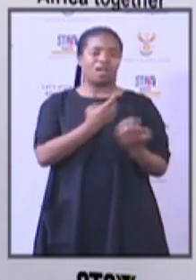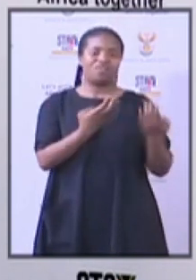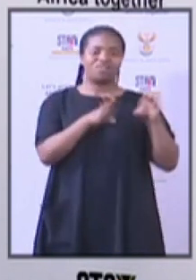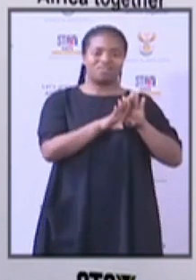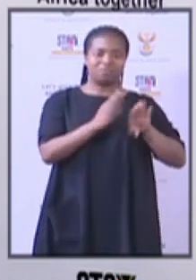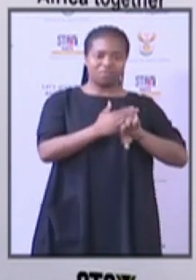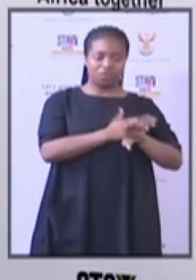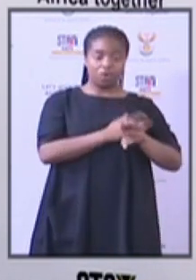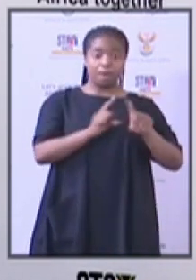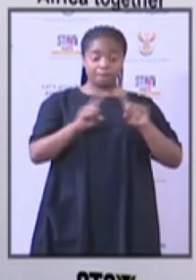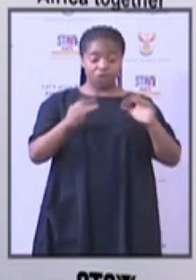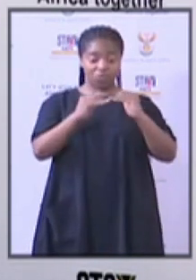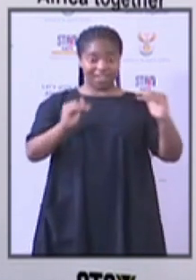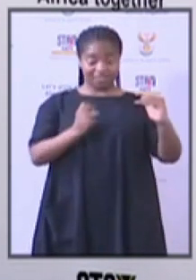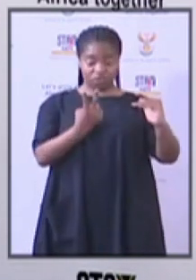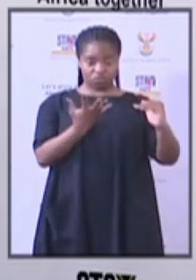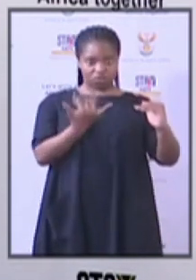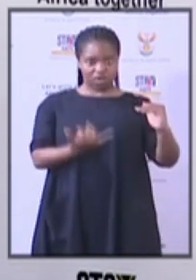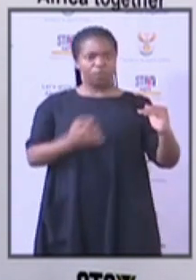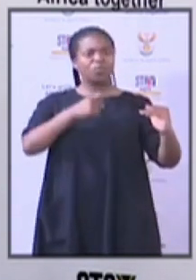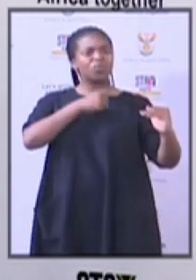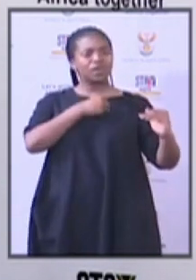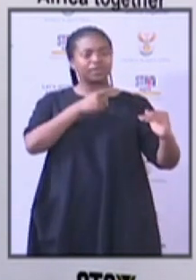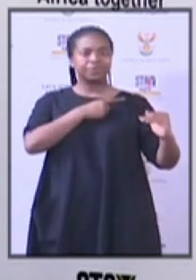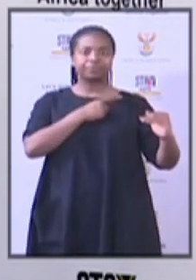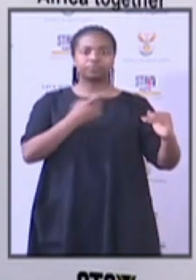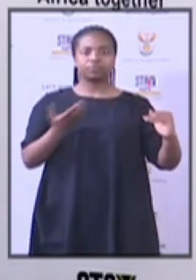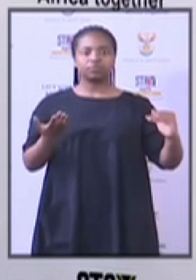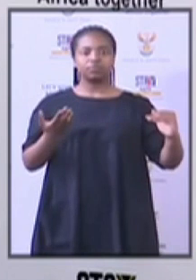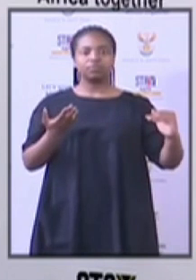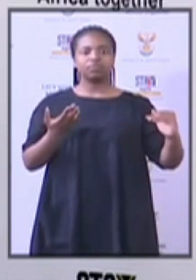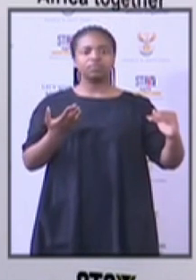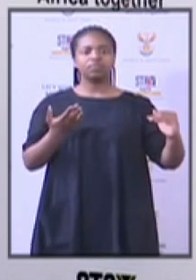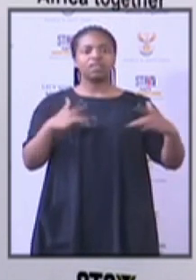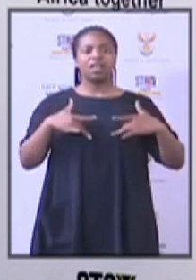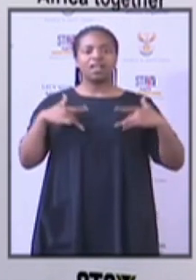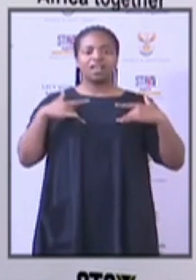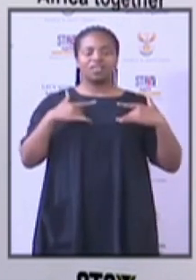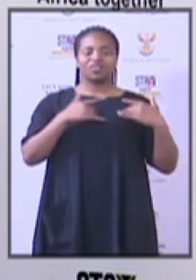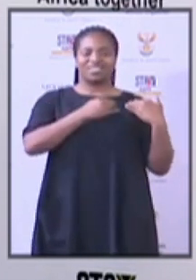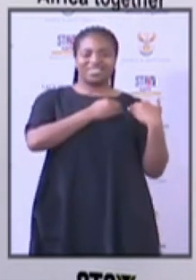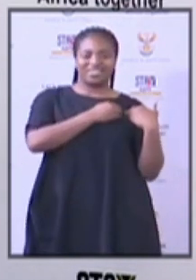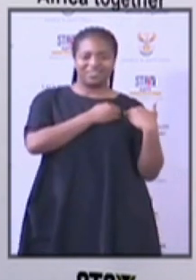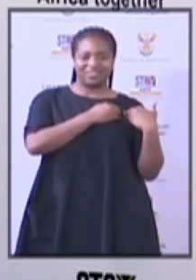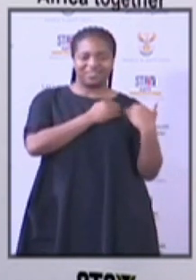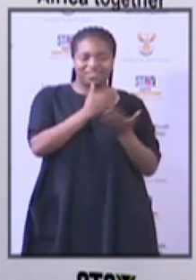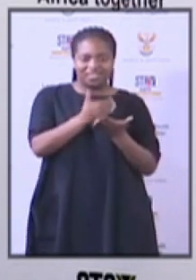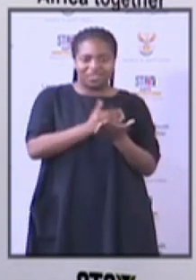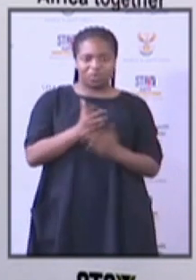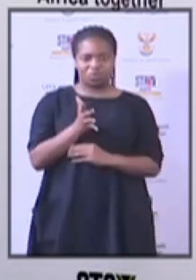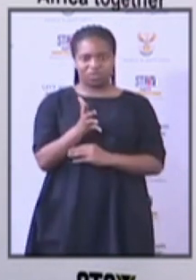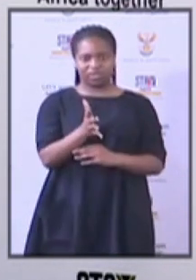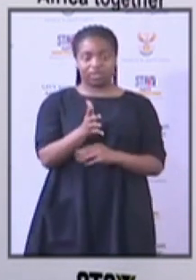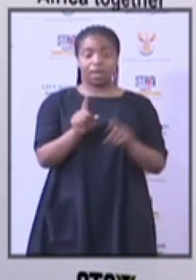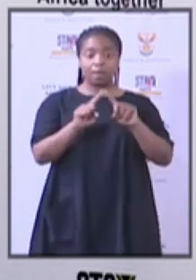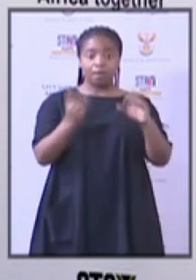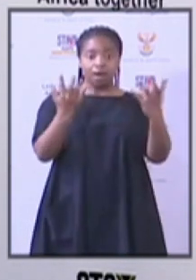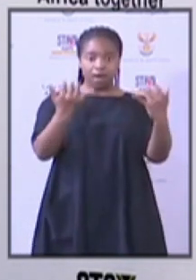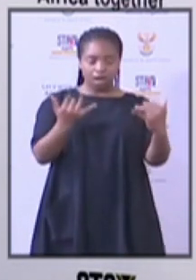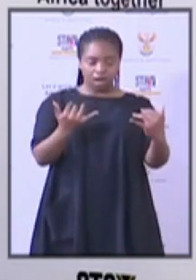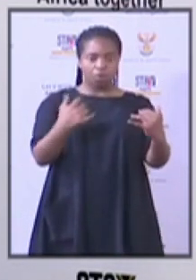here where we are because we wanted to save lives. But now we are balancing it with